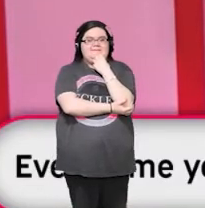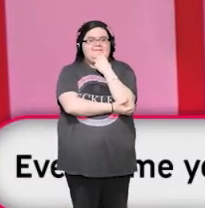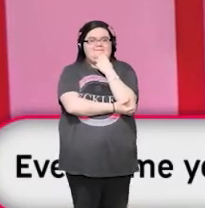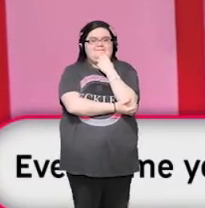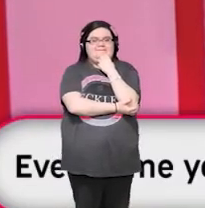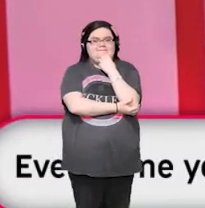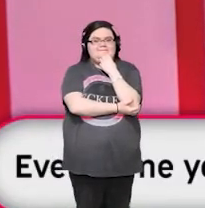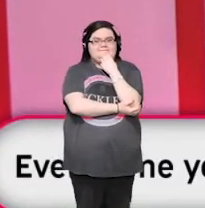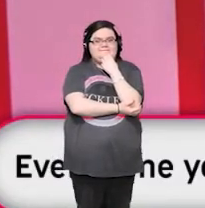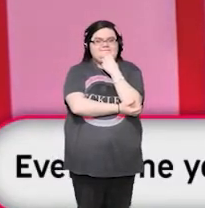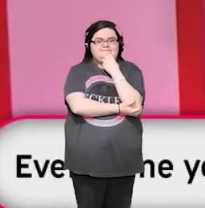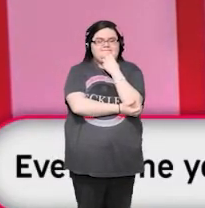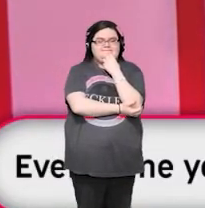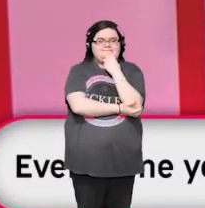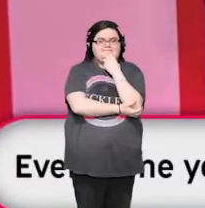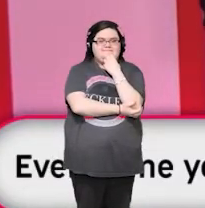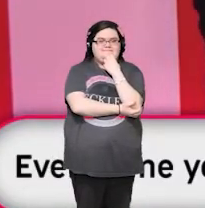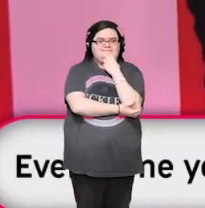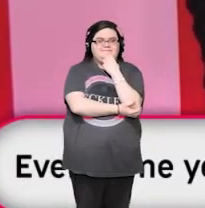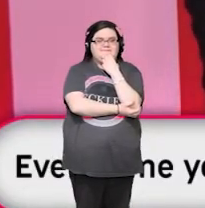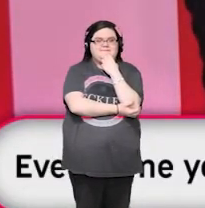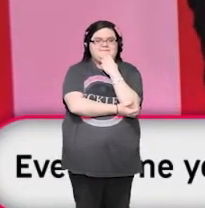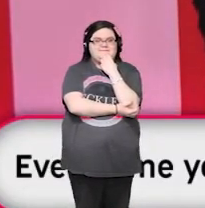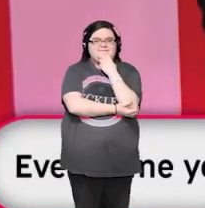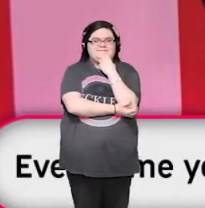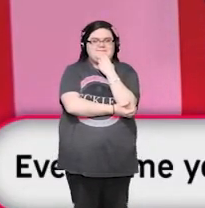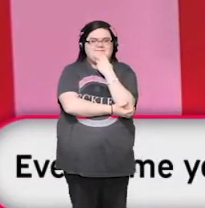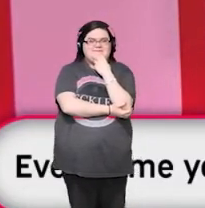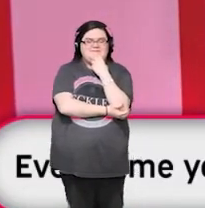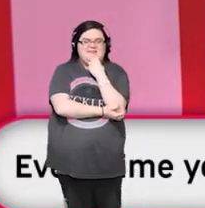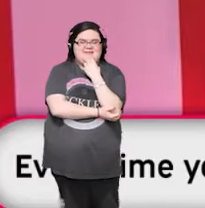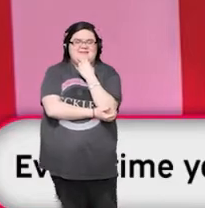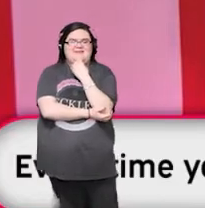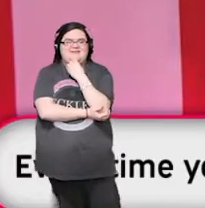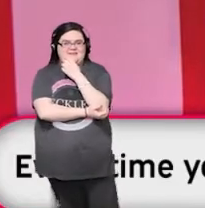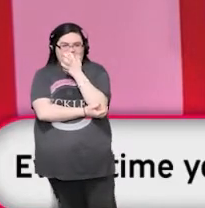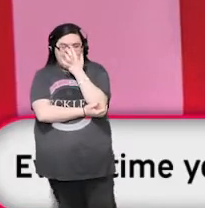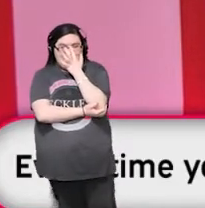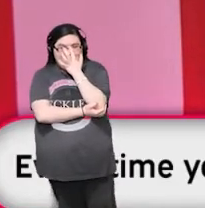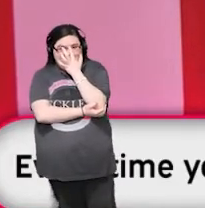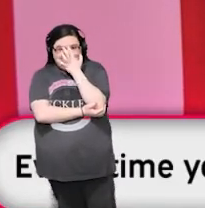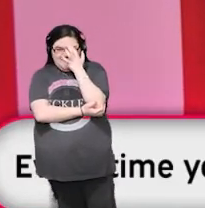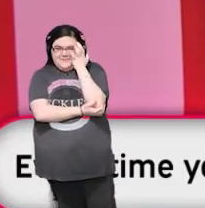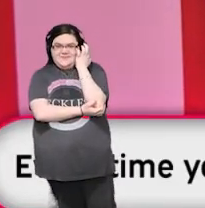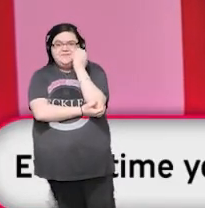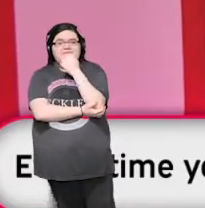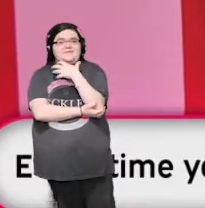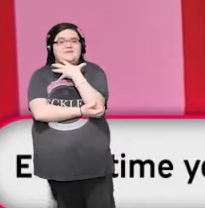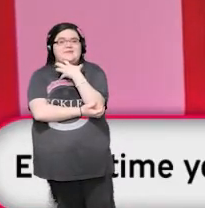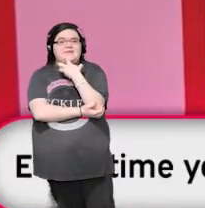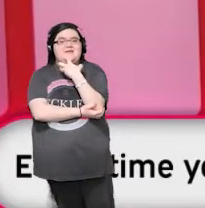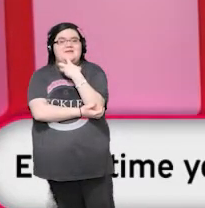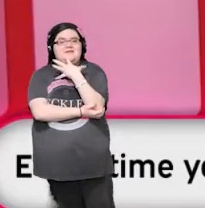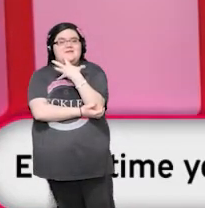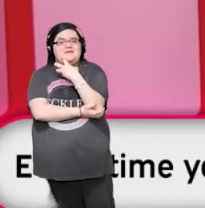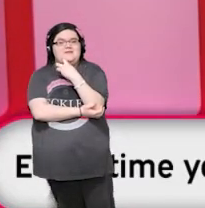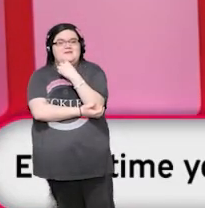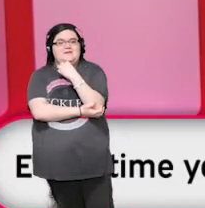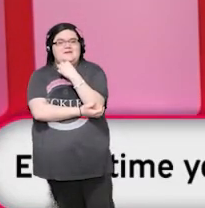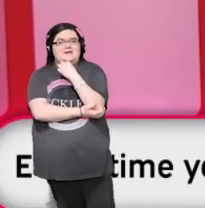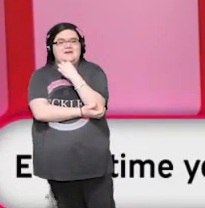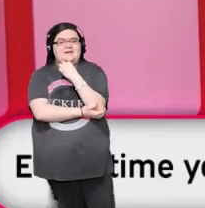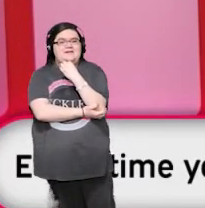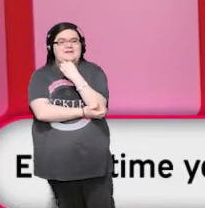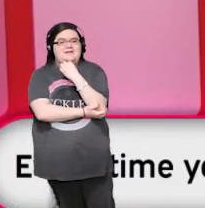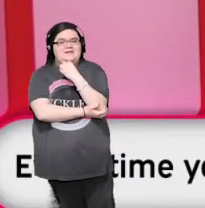is the minimum amount of deaths for it to be a genocide? It's the last one. That's just deep. Yeah. This is too deep. I don't know. I can't choose. I couldn't even